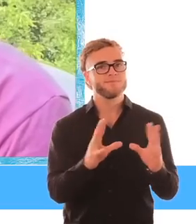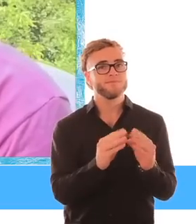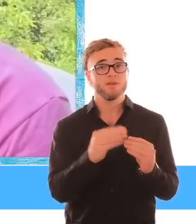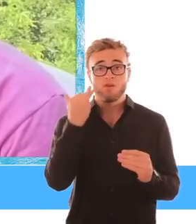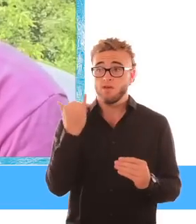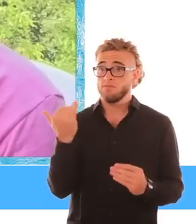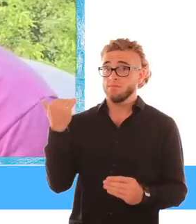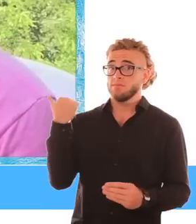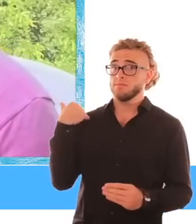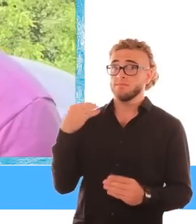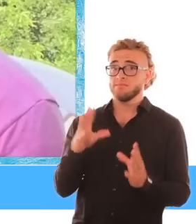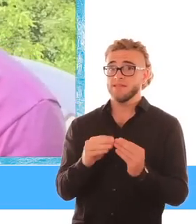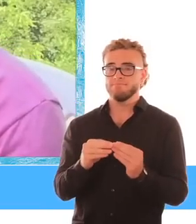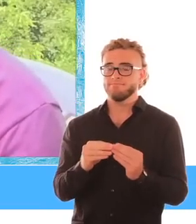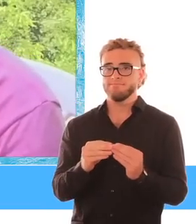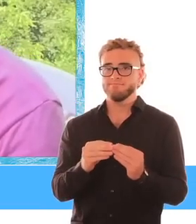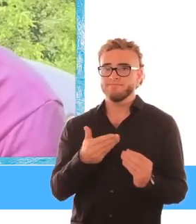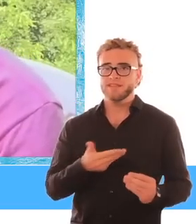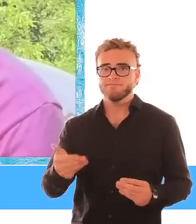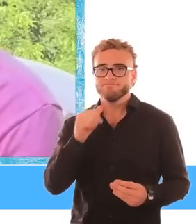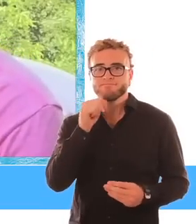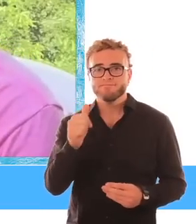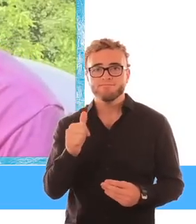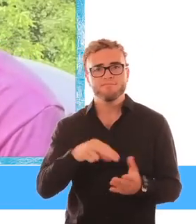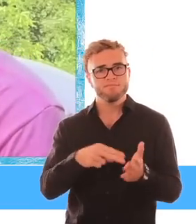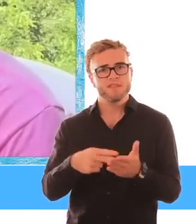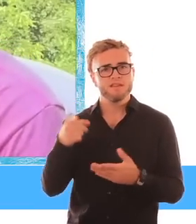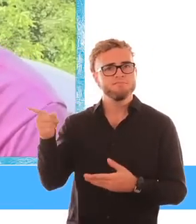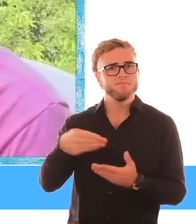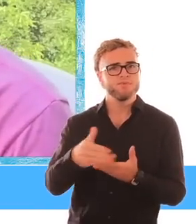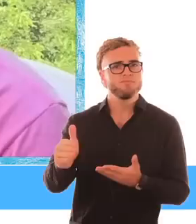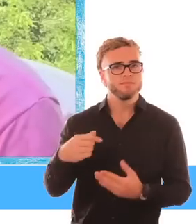last meetings we were not invited, so we were excluded.